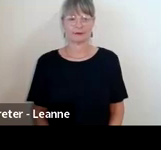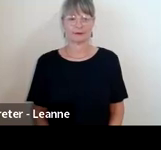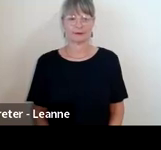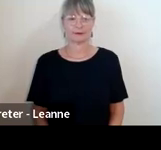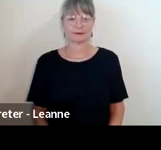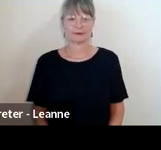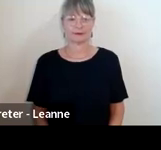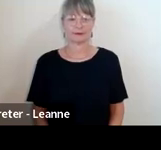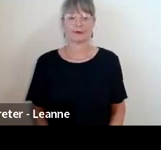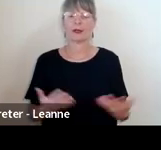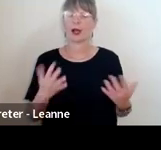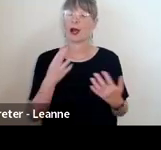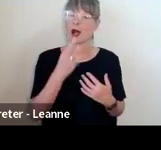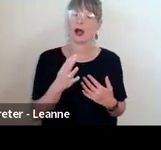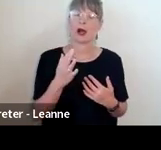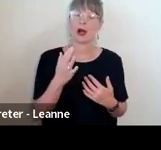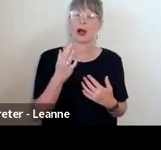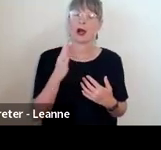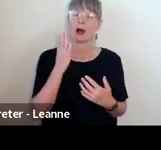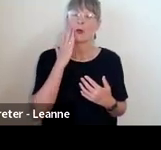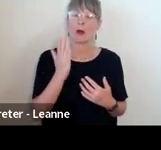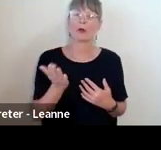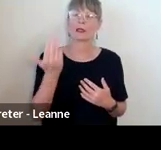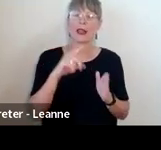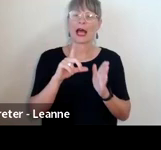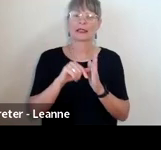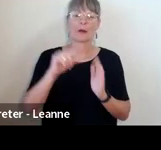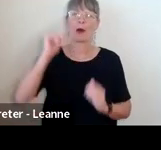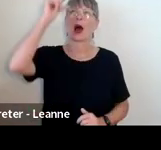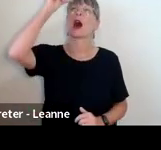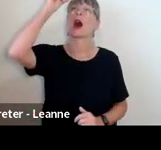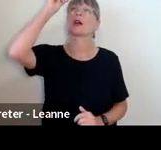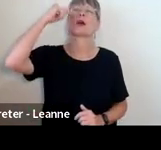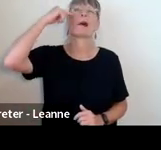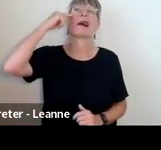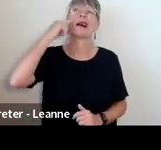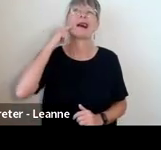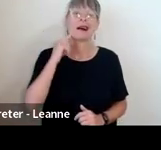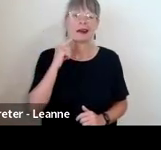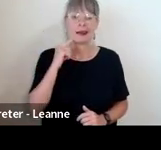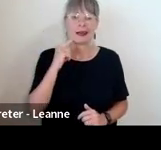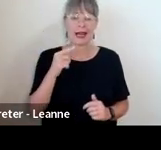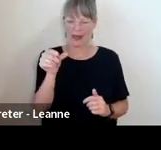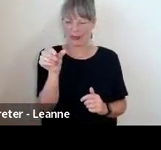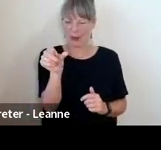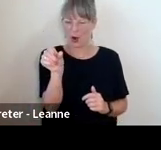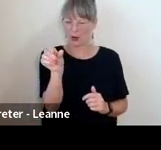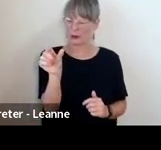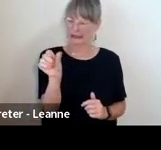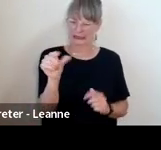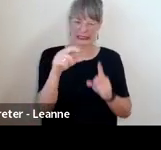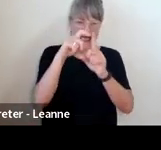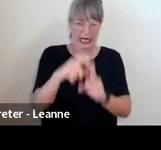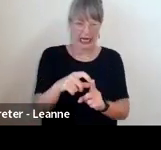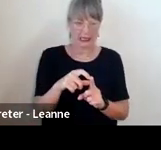When was the last time you had eye drops running off your cheek? And how rigid was the plastic eye drop bottle? 900 million people